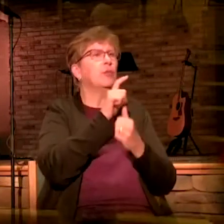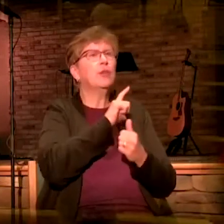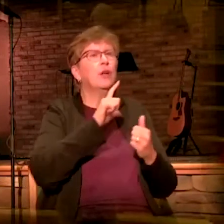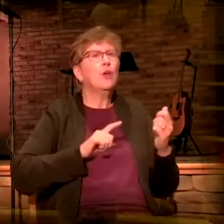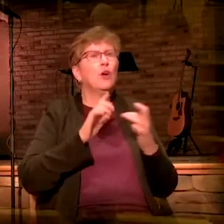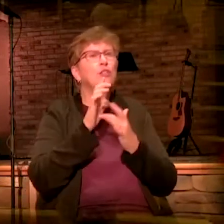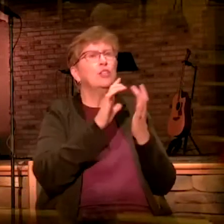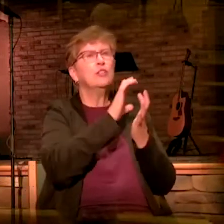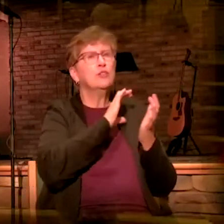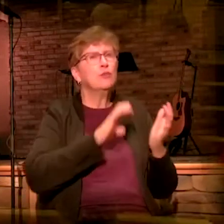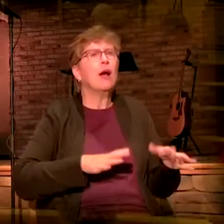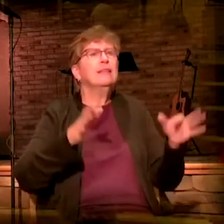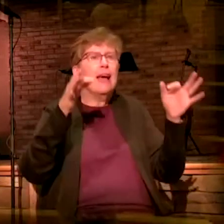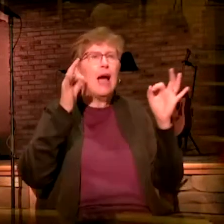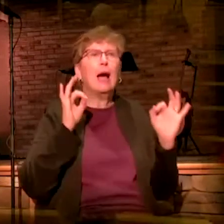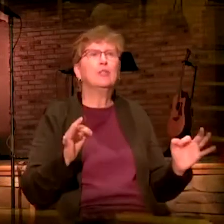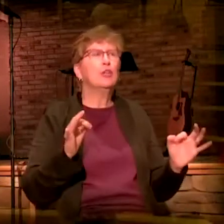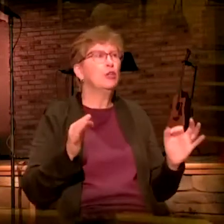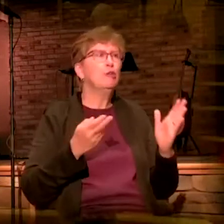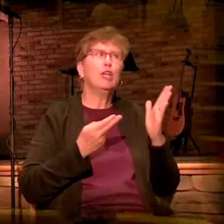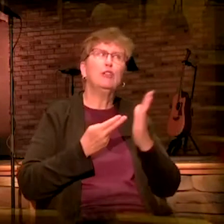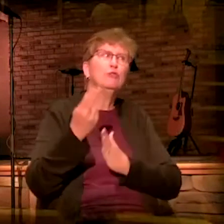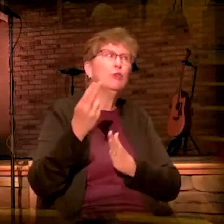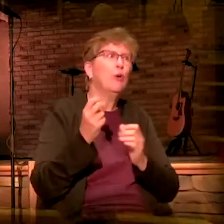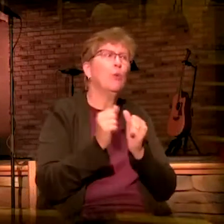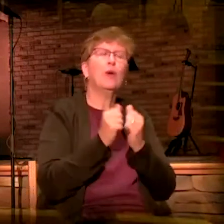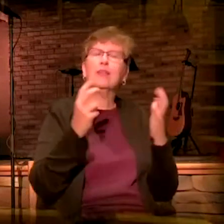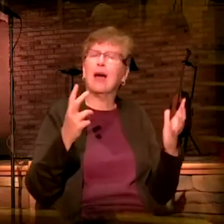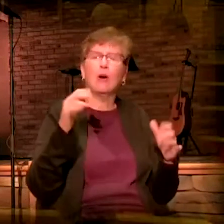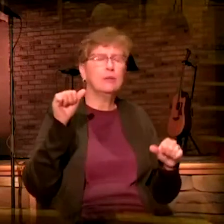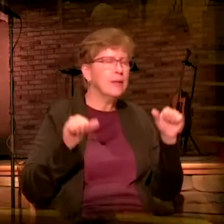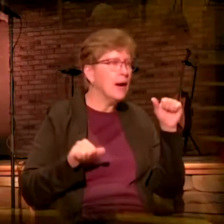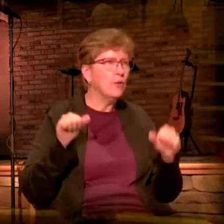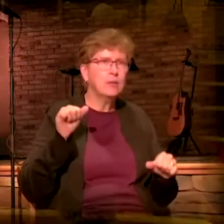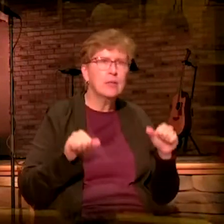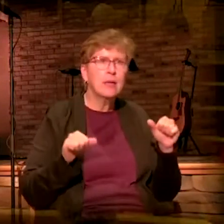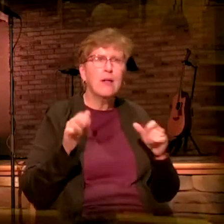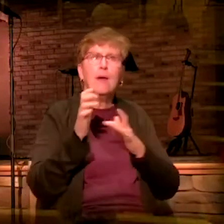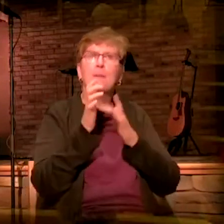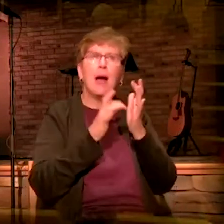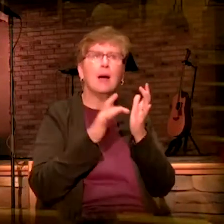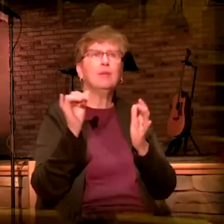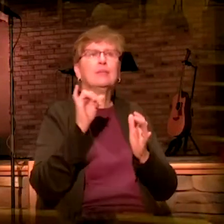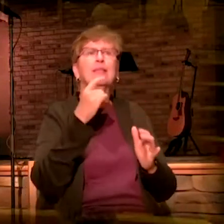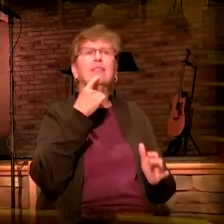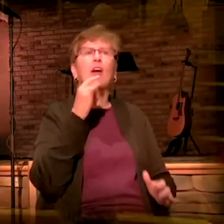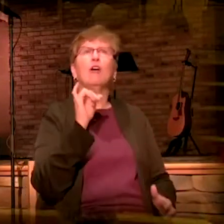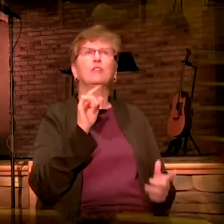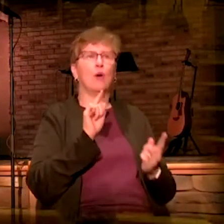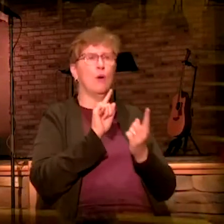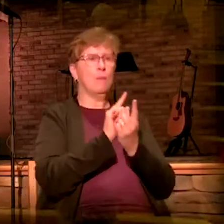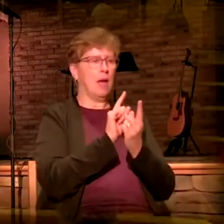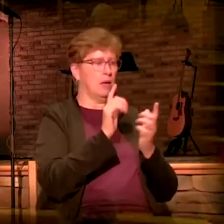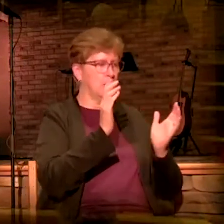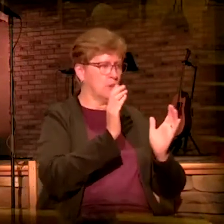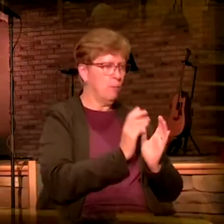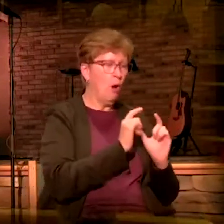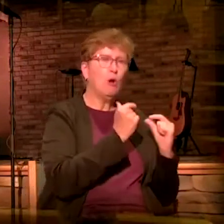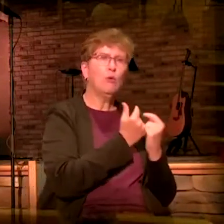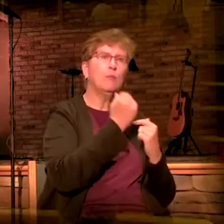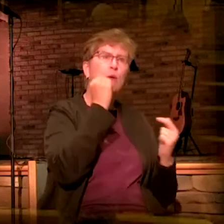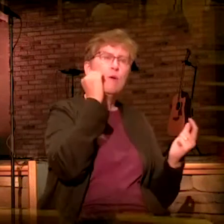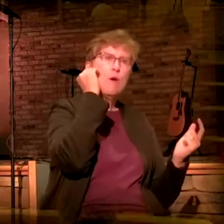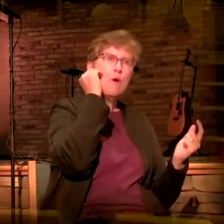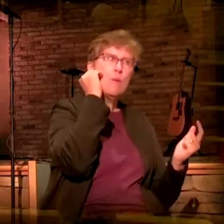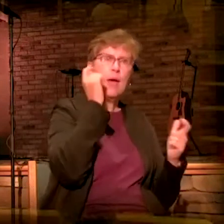and that's absolutely true, without a doubt. But the Bible says they also met in a smaller group in their homes, and they met